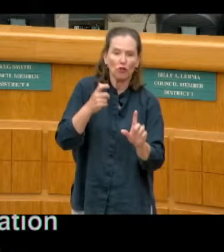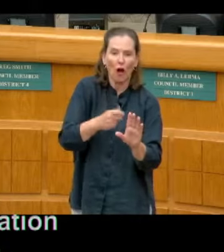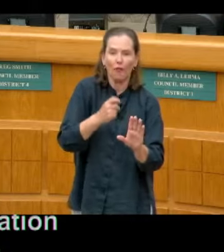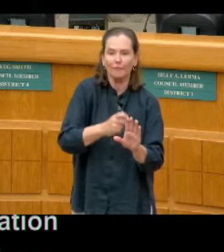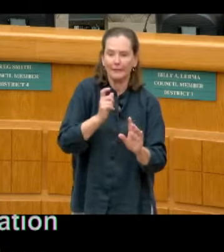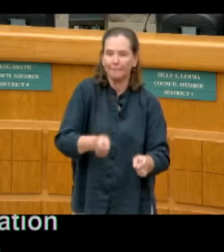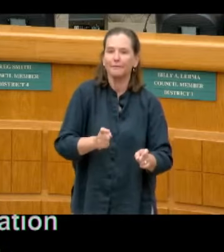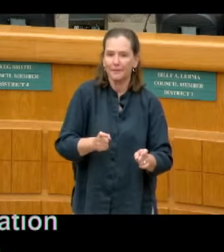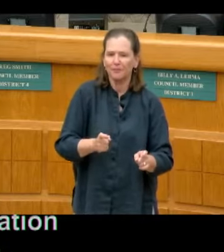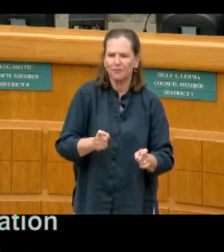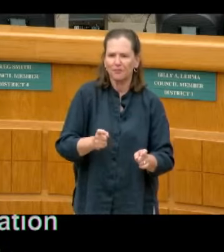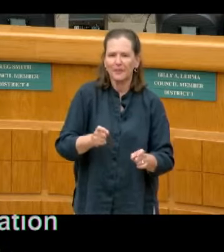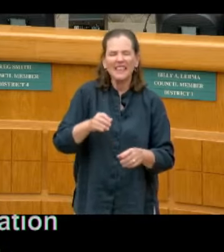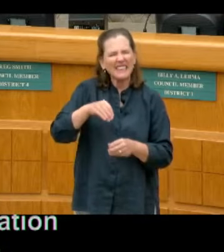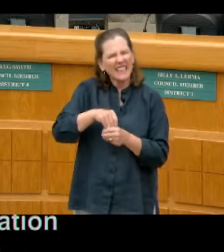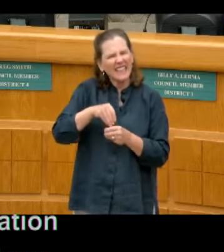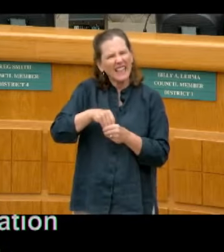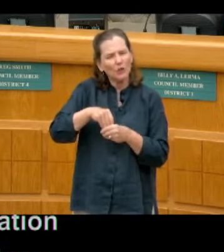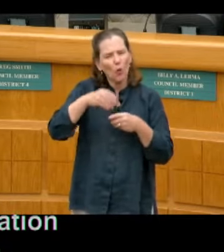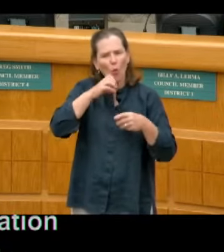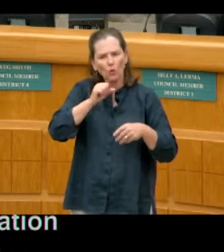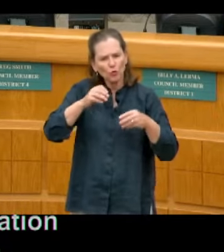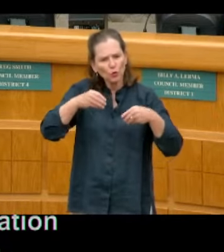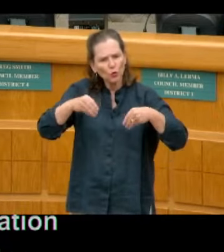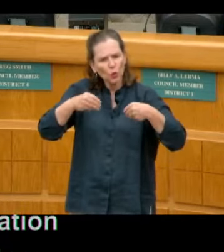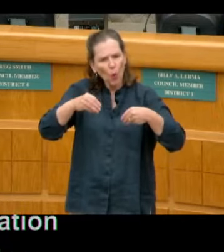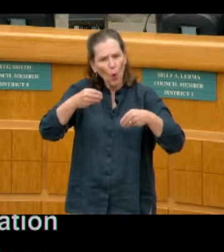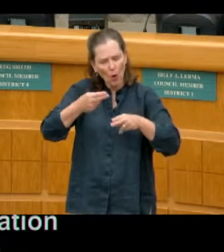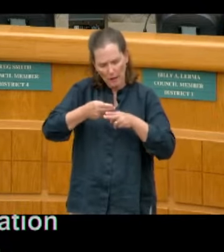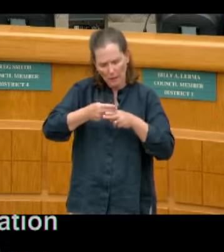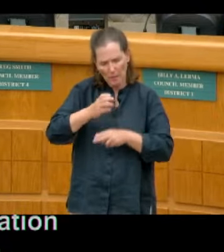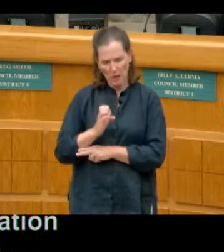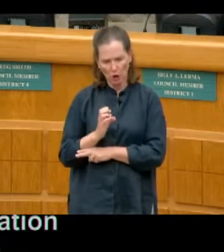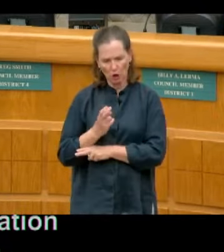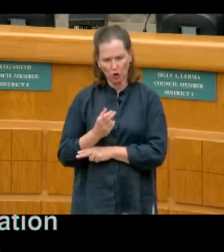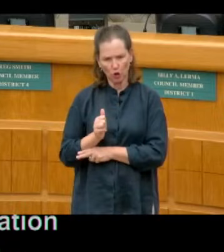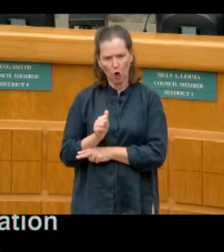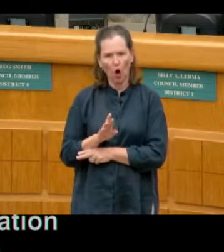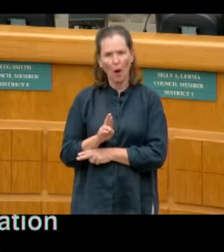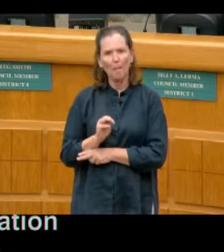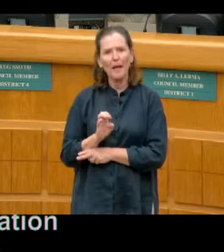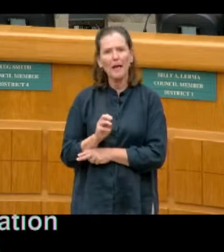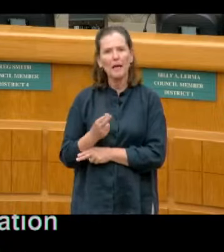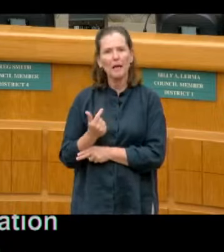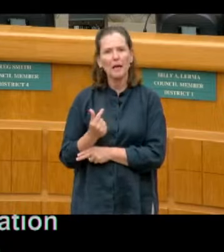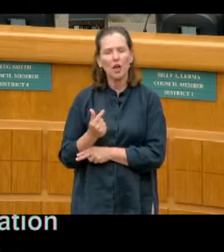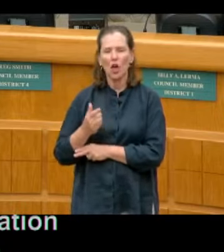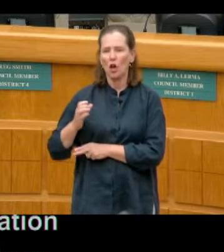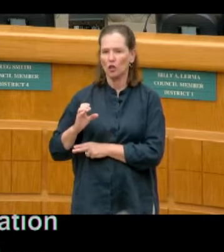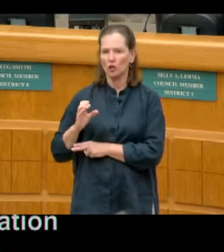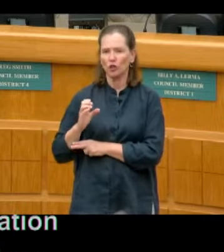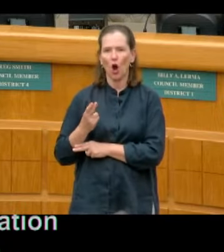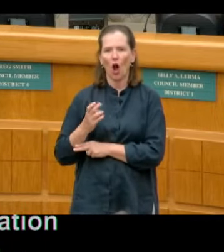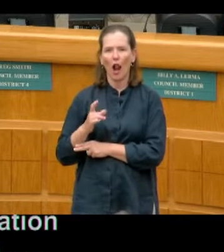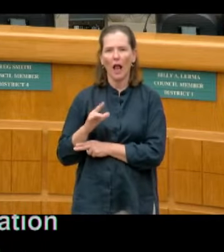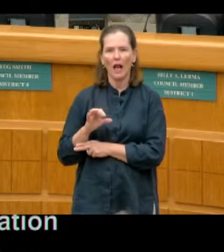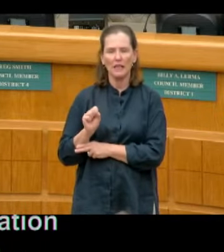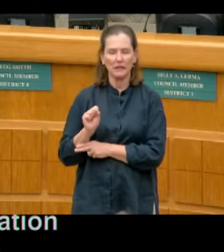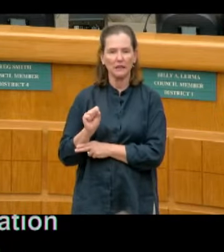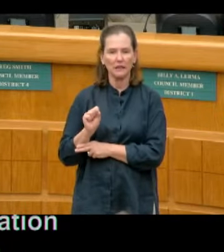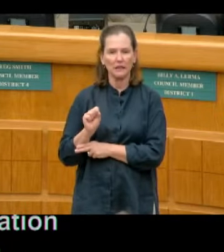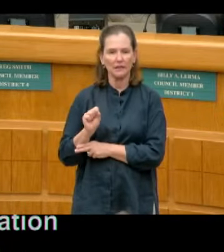old Charming Charlie's location right across from Grimaldi's Pizzeria. The vaccine clinic is open every